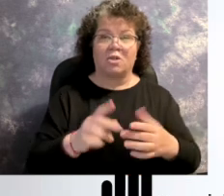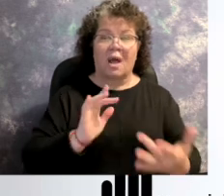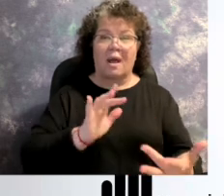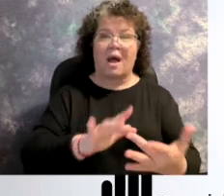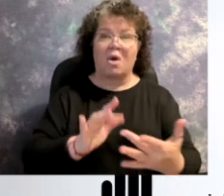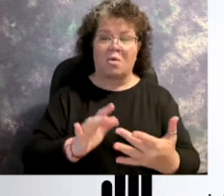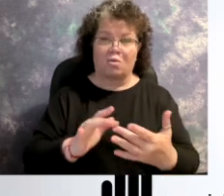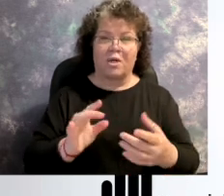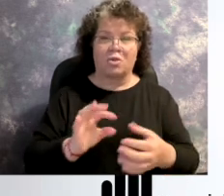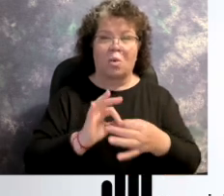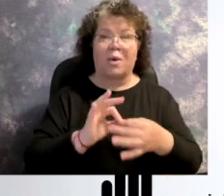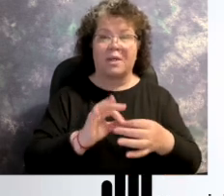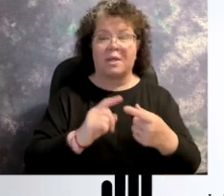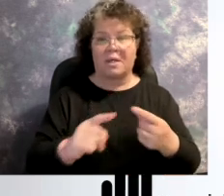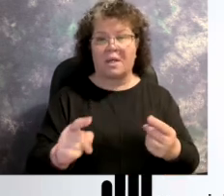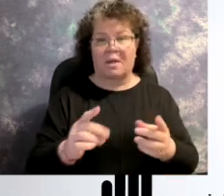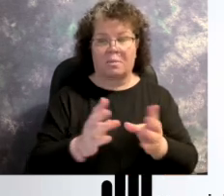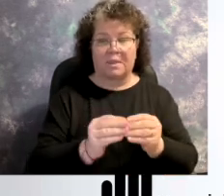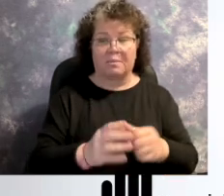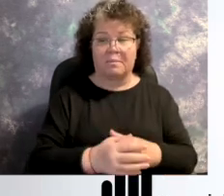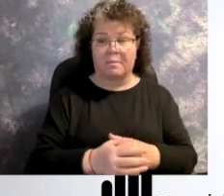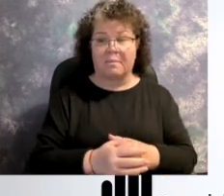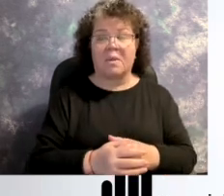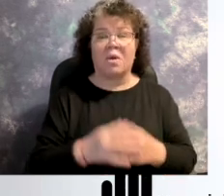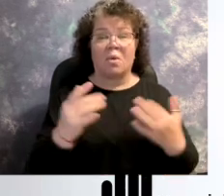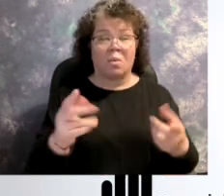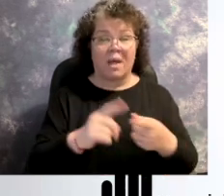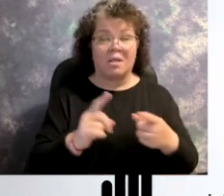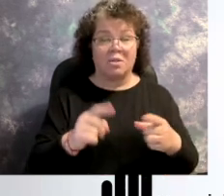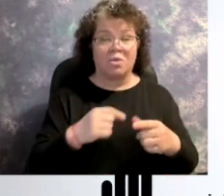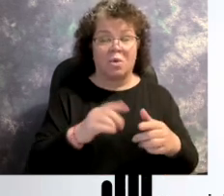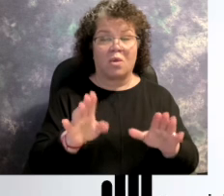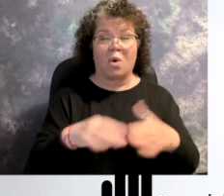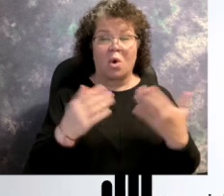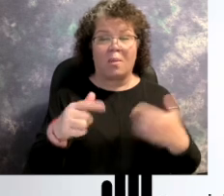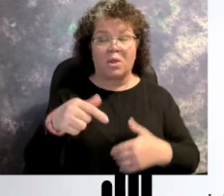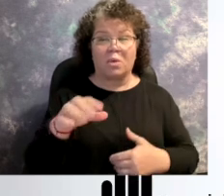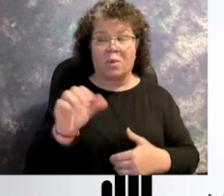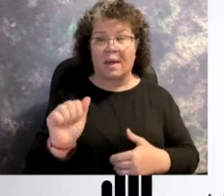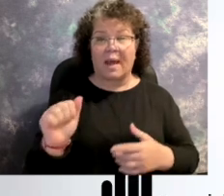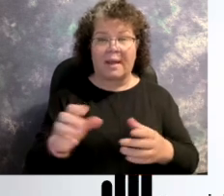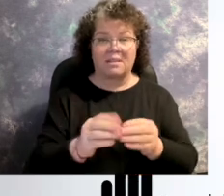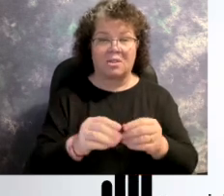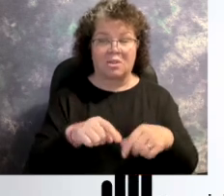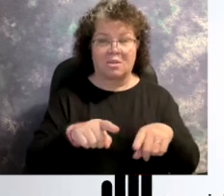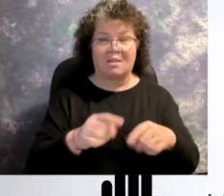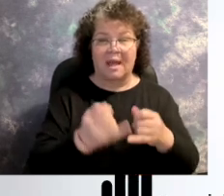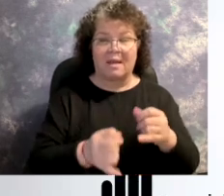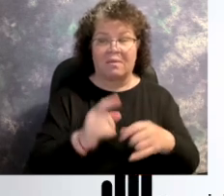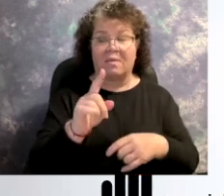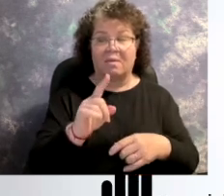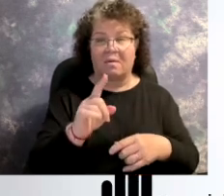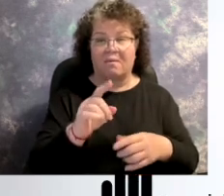any other program-specific questions until the appropriate agenda item or the open Q&A session at the end of this meeting. To ask a question or